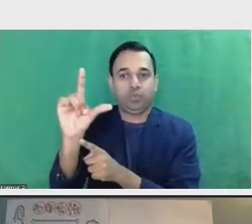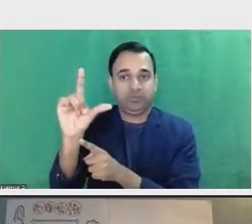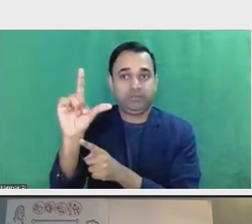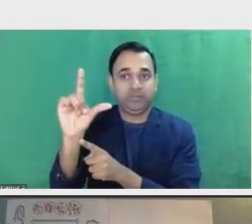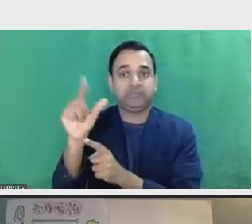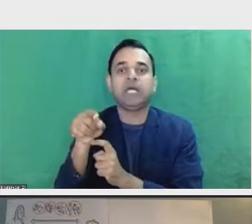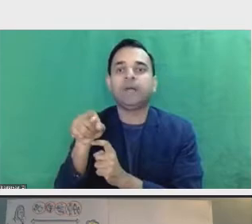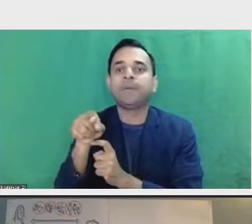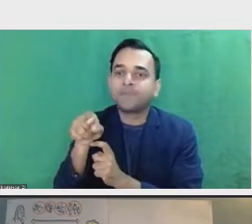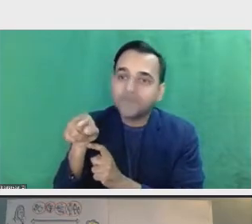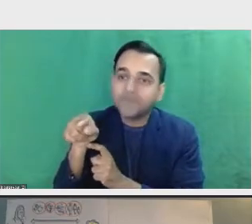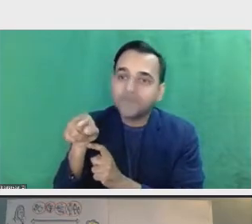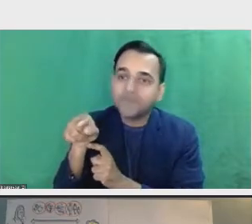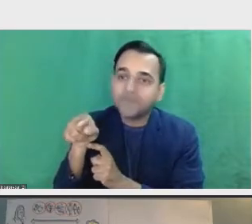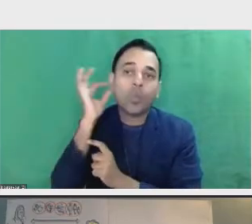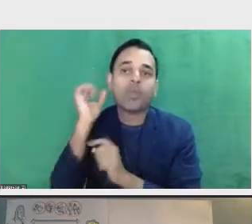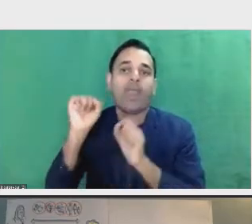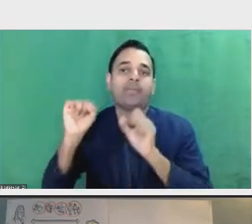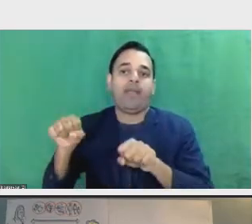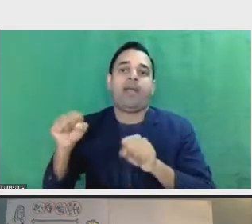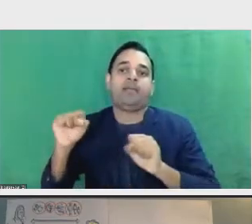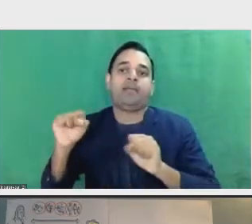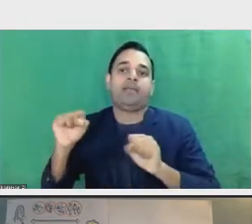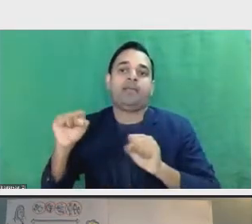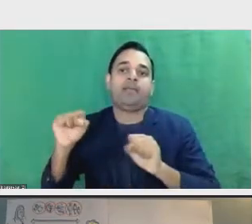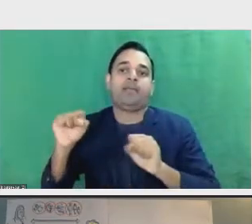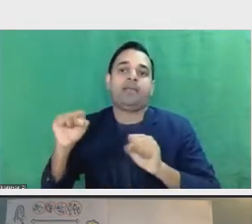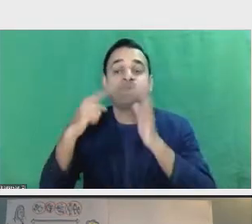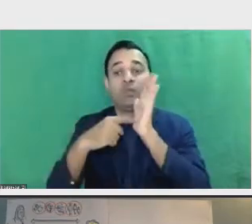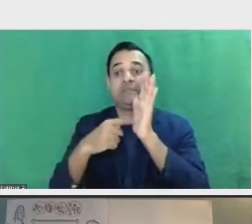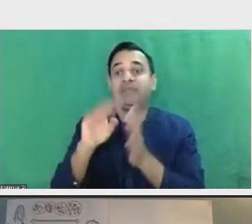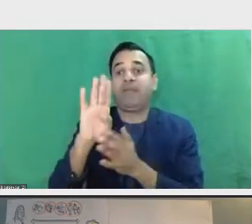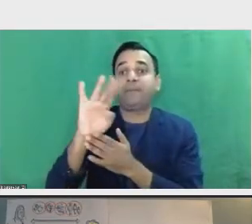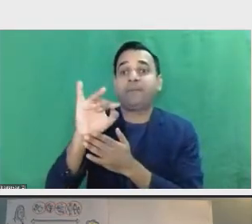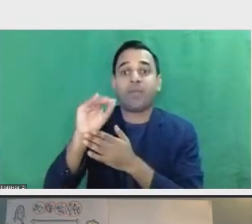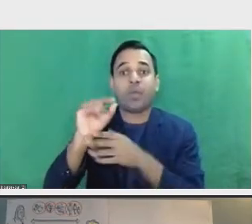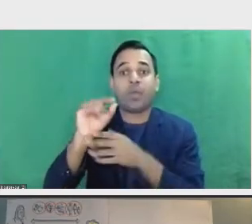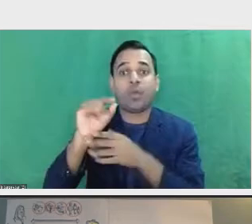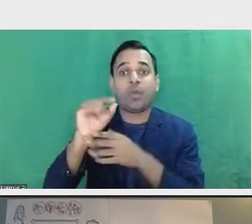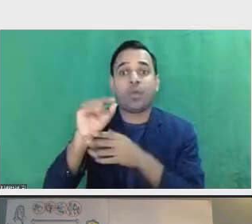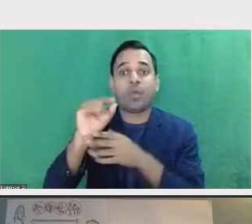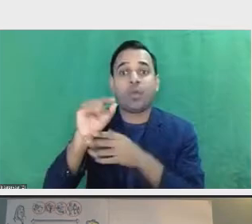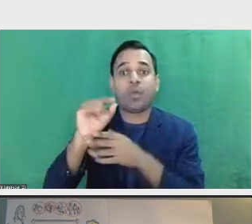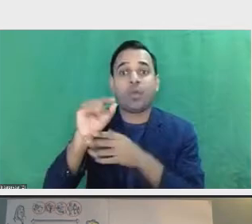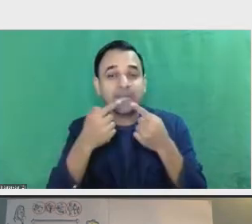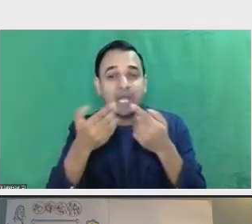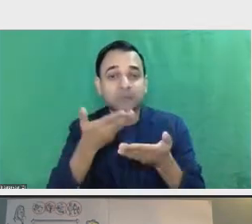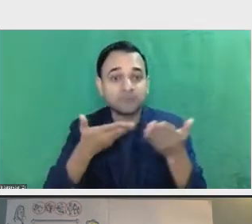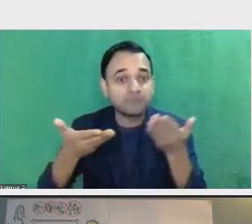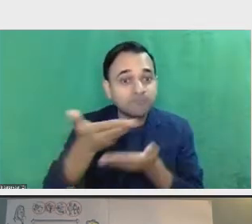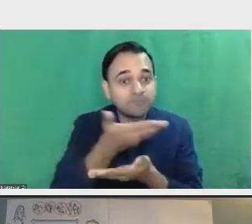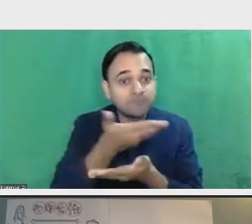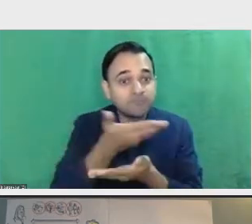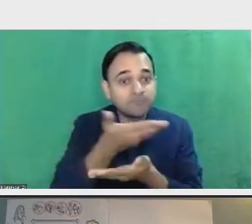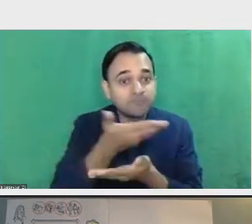of women, the review of the NBSAP has shown that less than 4% of the reports don't